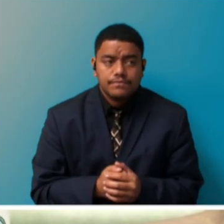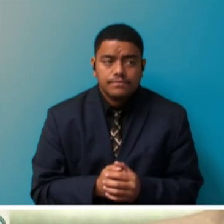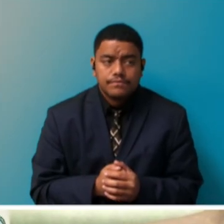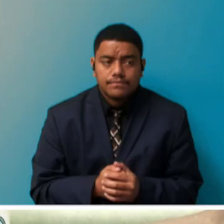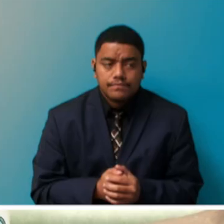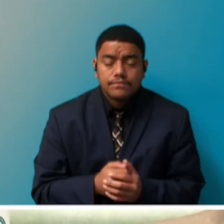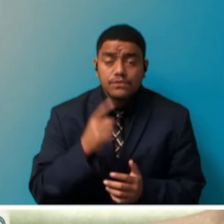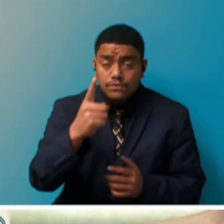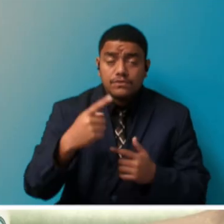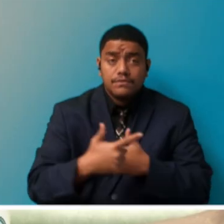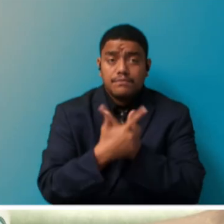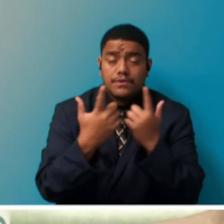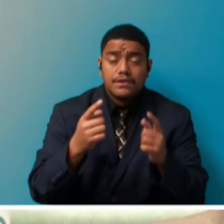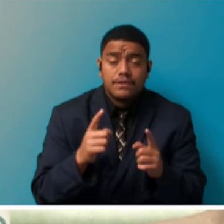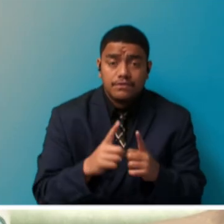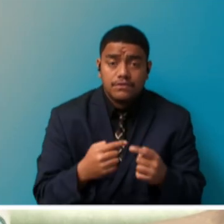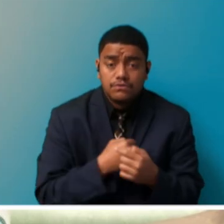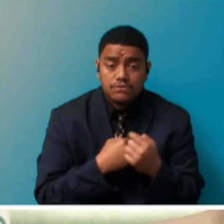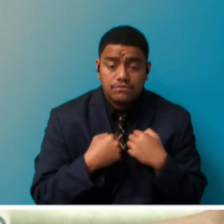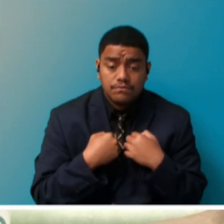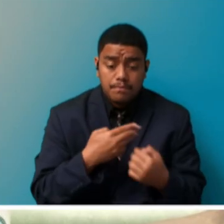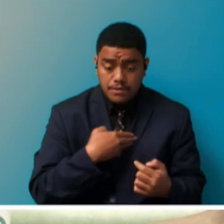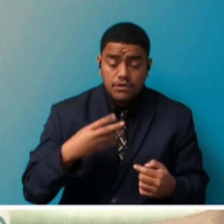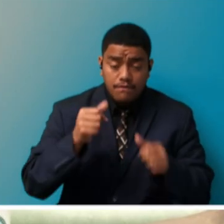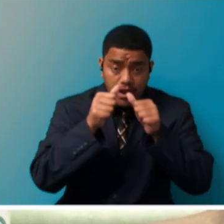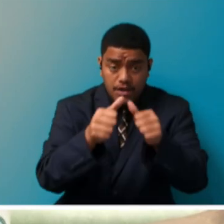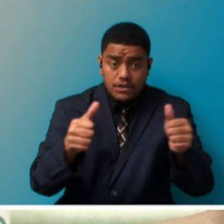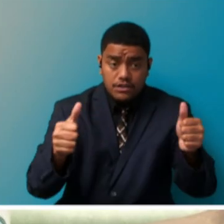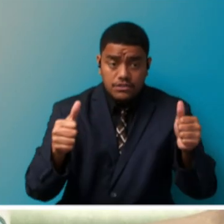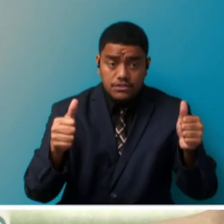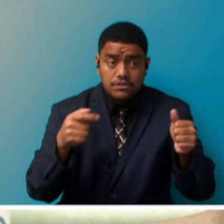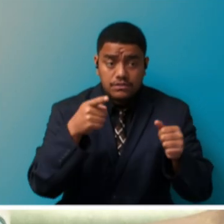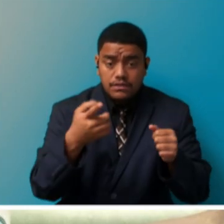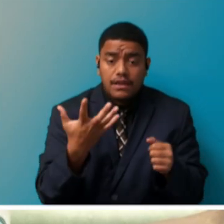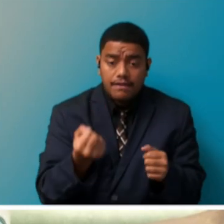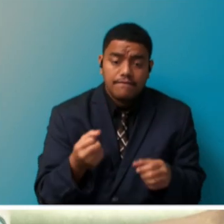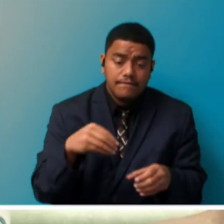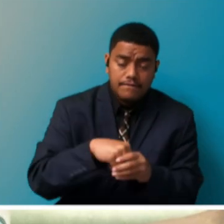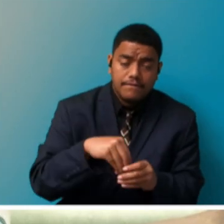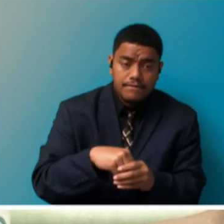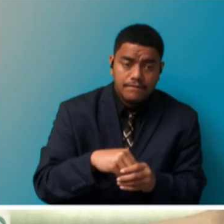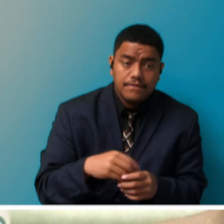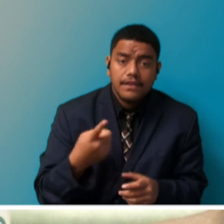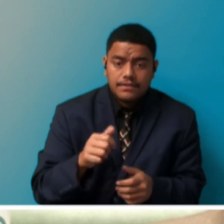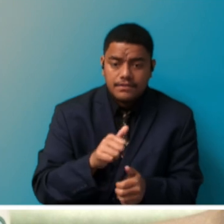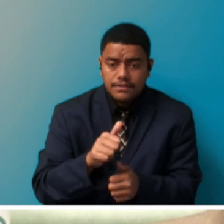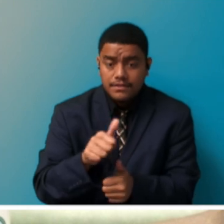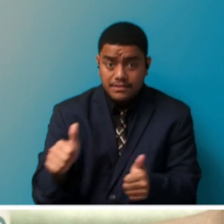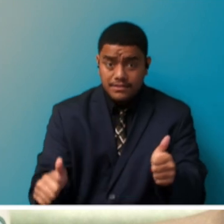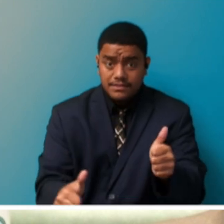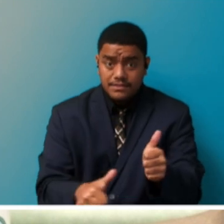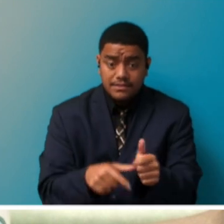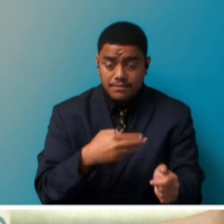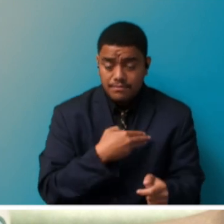one of the biggest strategies that the Minister of Agriculture has been involved in, and the Assistant Minister has been the